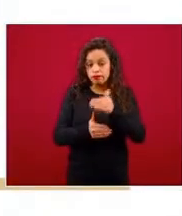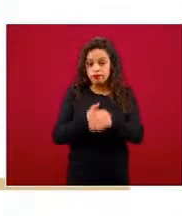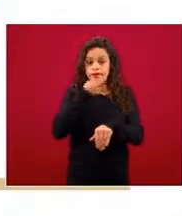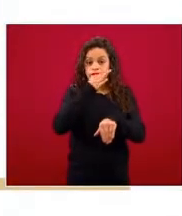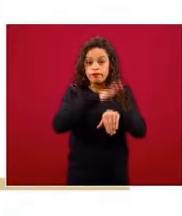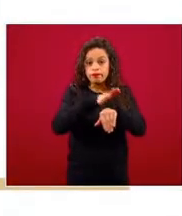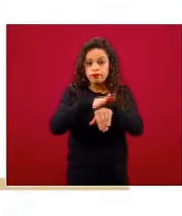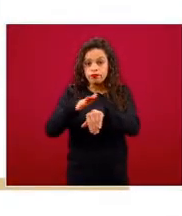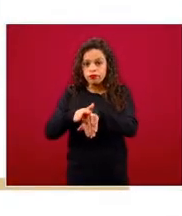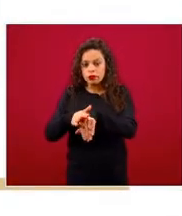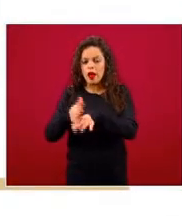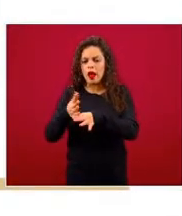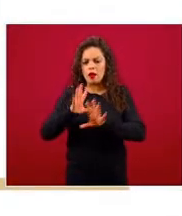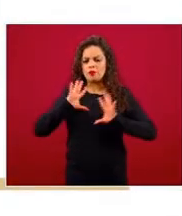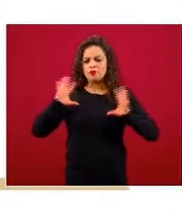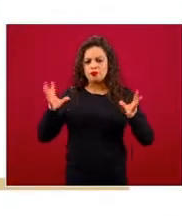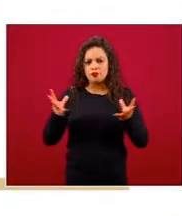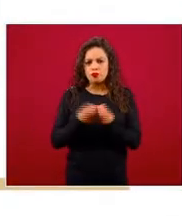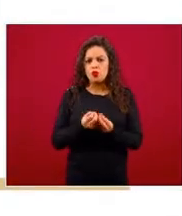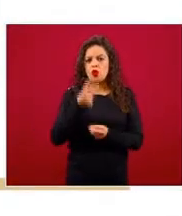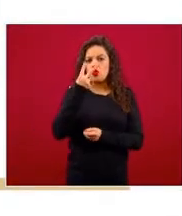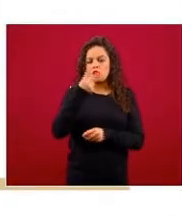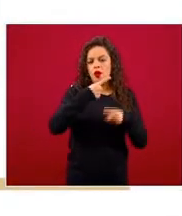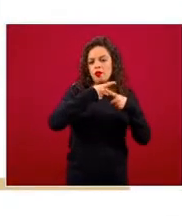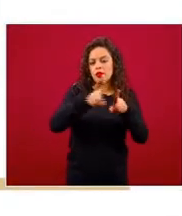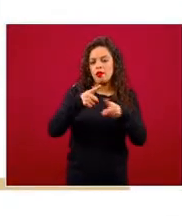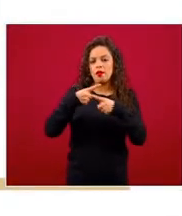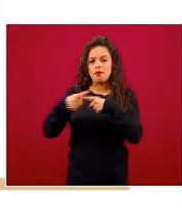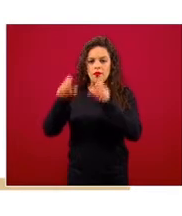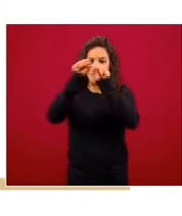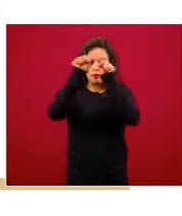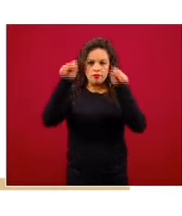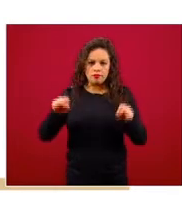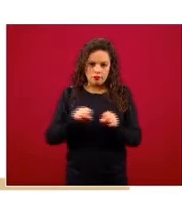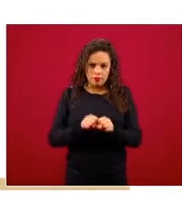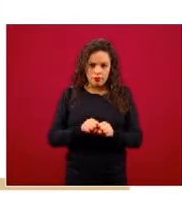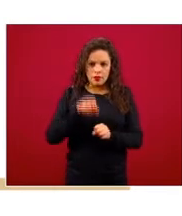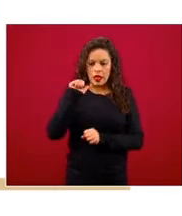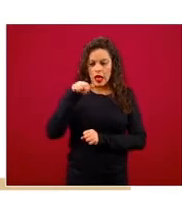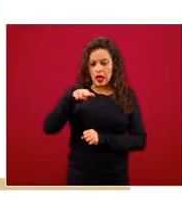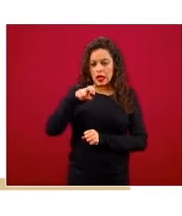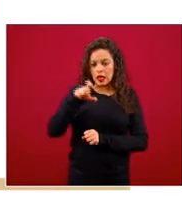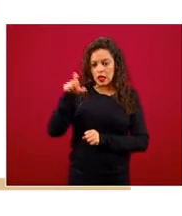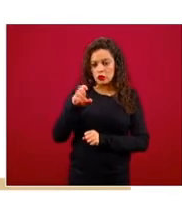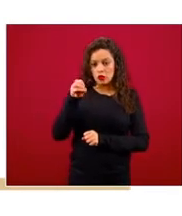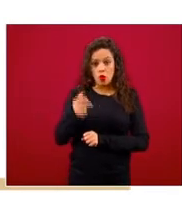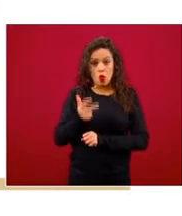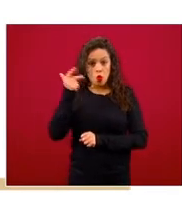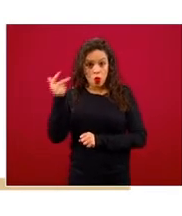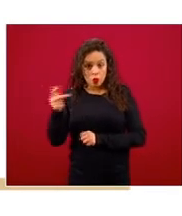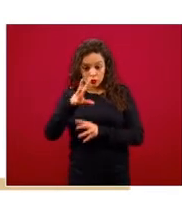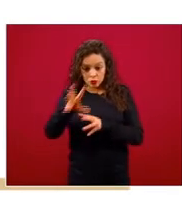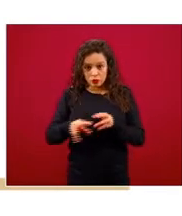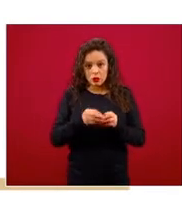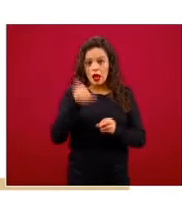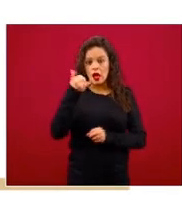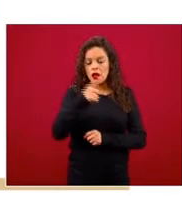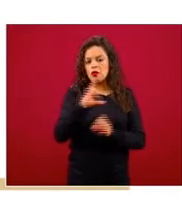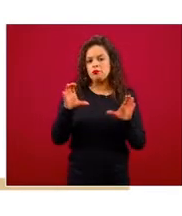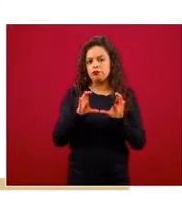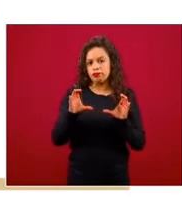we draw this information from different lines, since it's attachment number 8 and the death certificate, this is